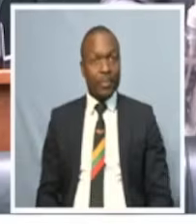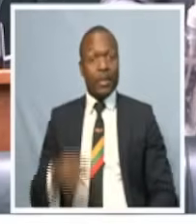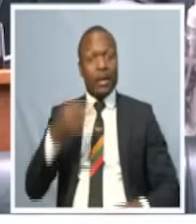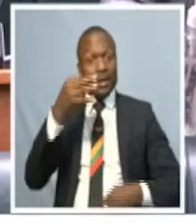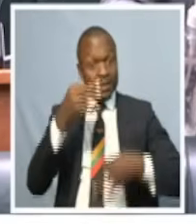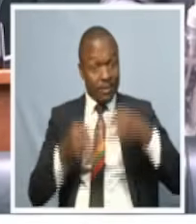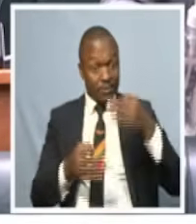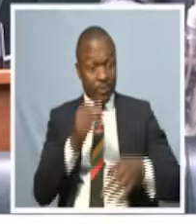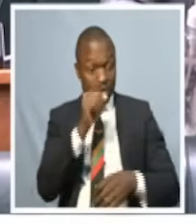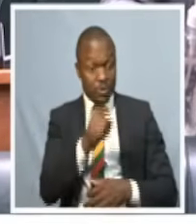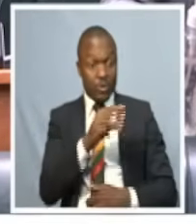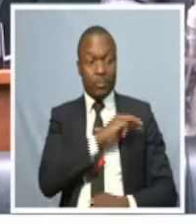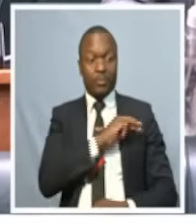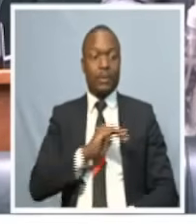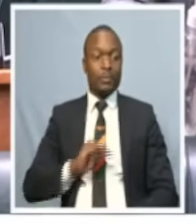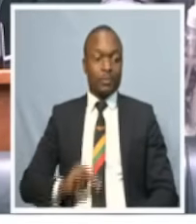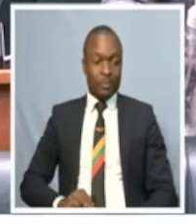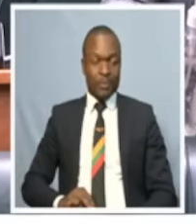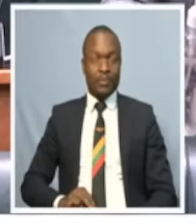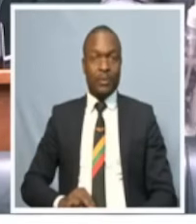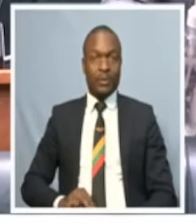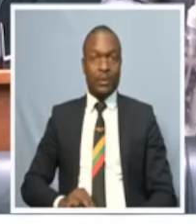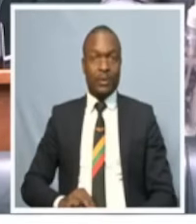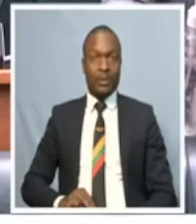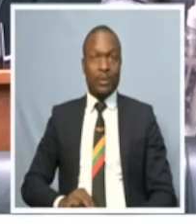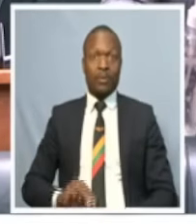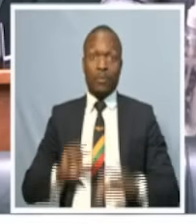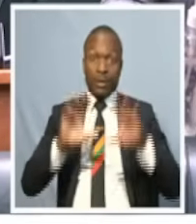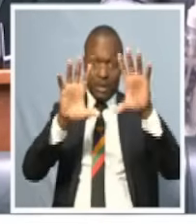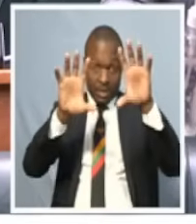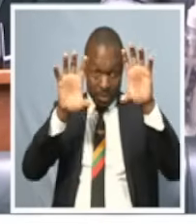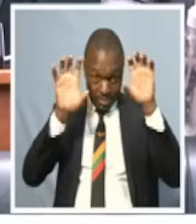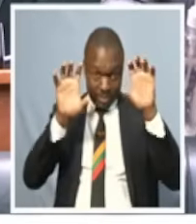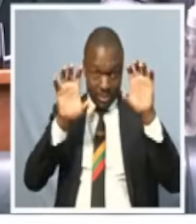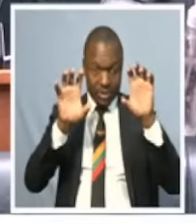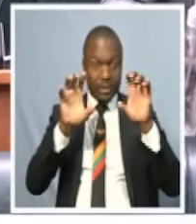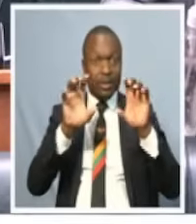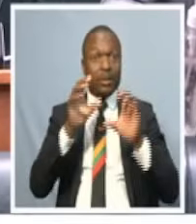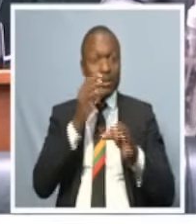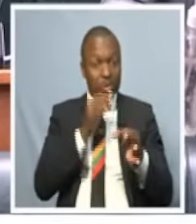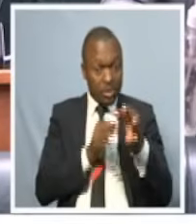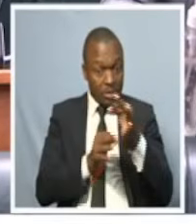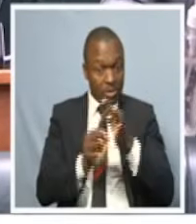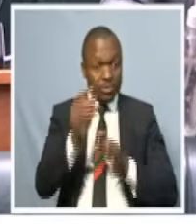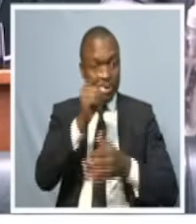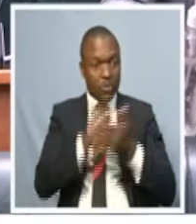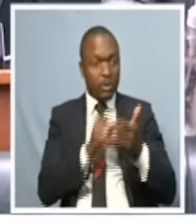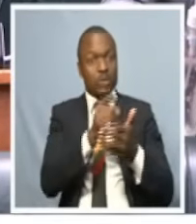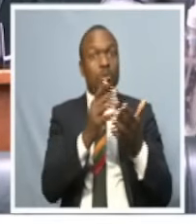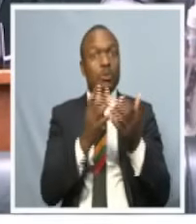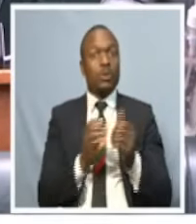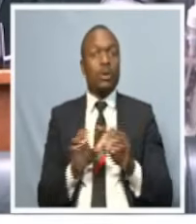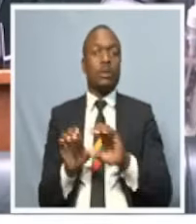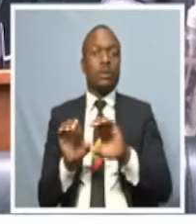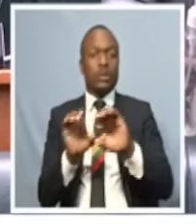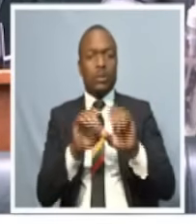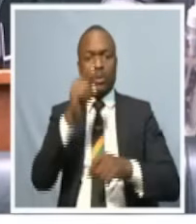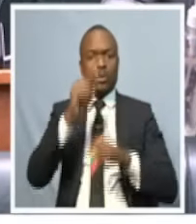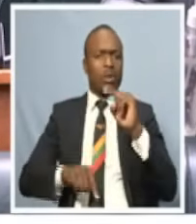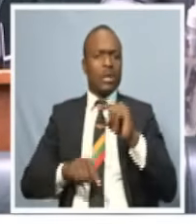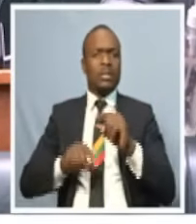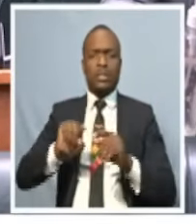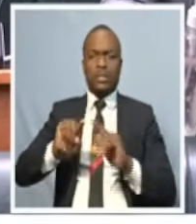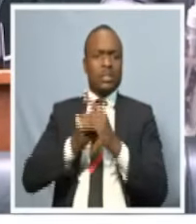If you have been a member of cabinet, in order to justify what you want to do, you cannot